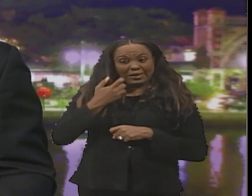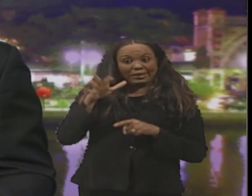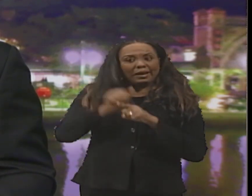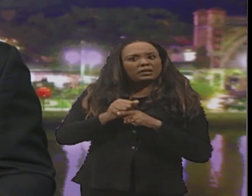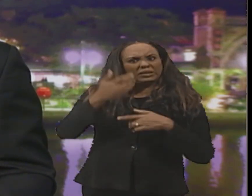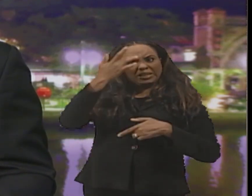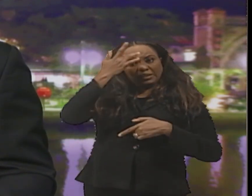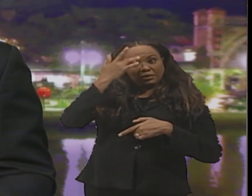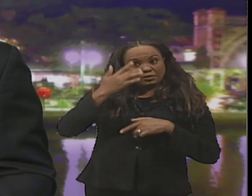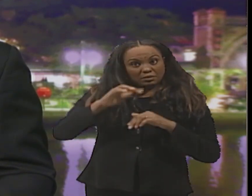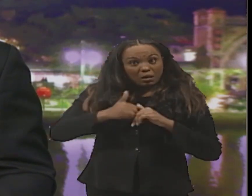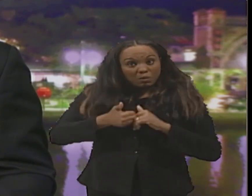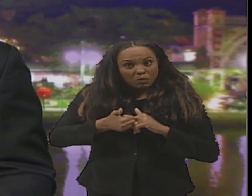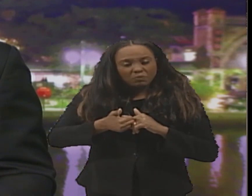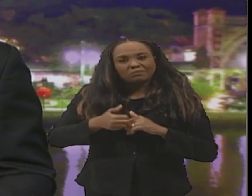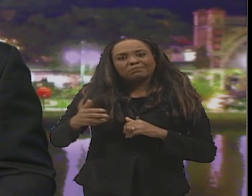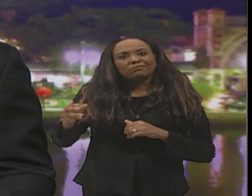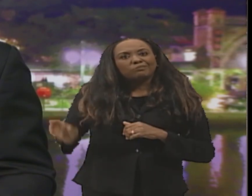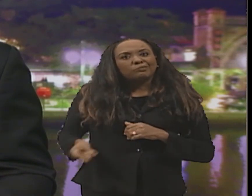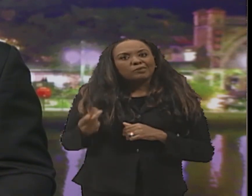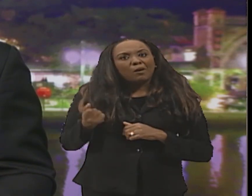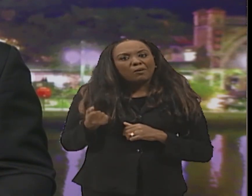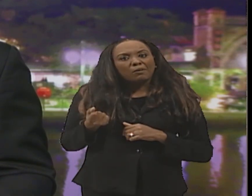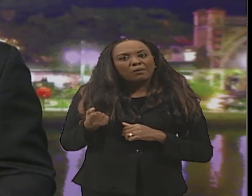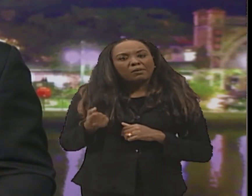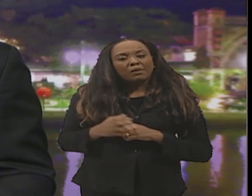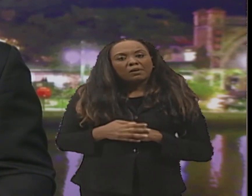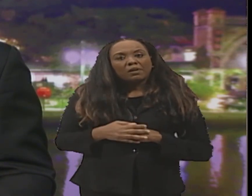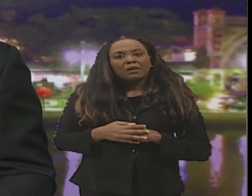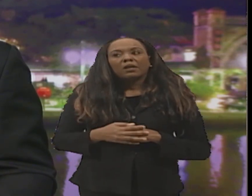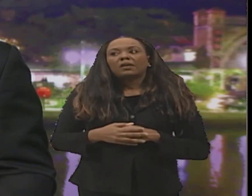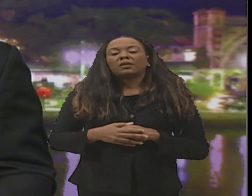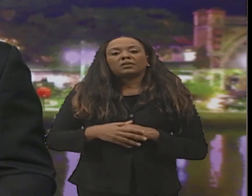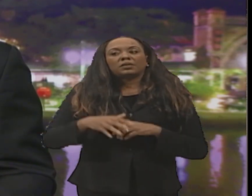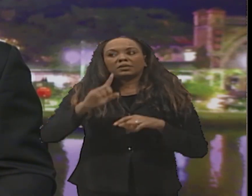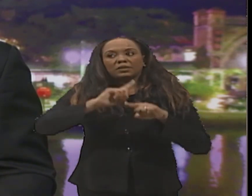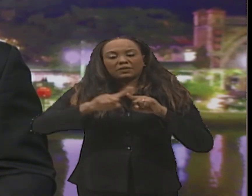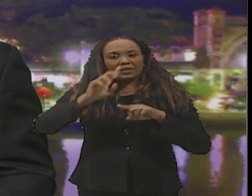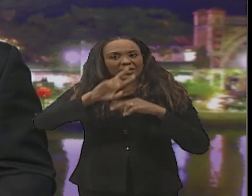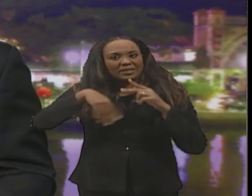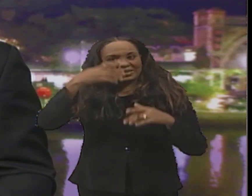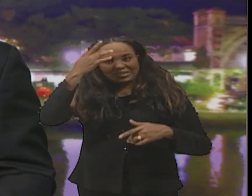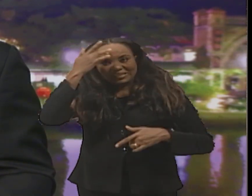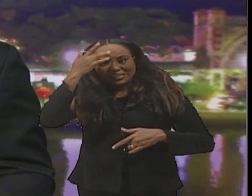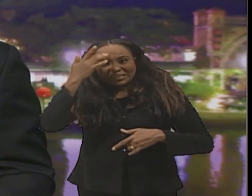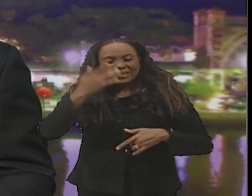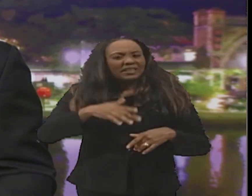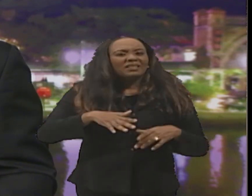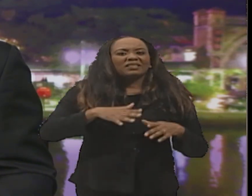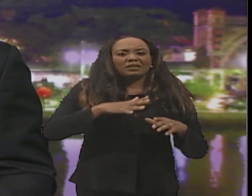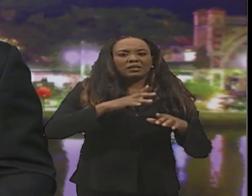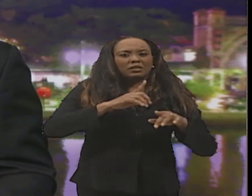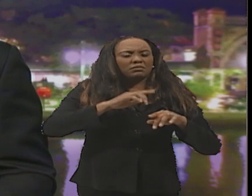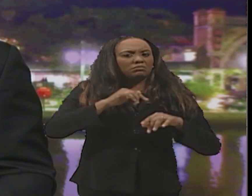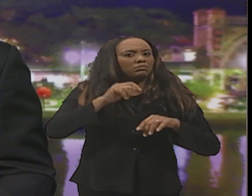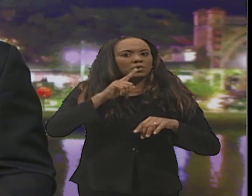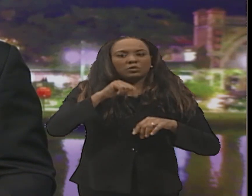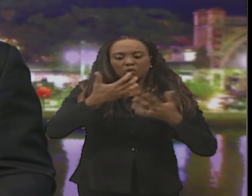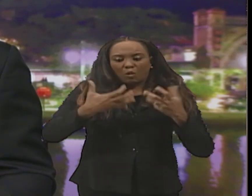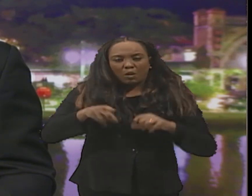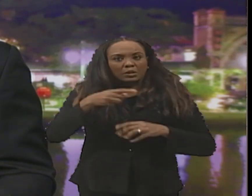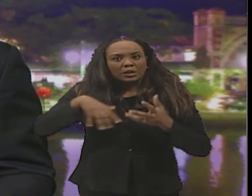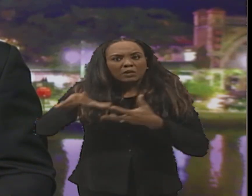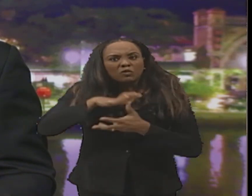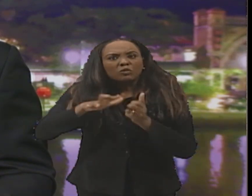Mr. Chapman says the symptoms of leptospirosis are non-specific and shouldn't be confused with the flu. He was a guest on